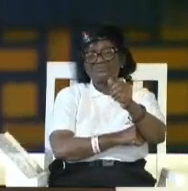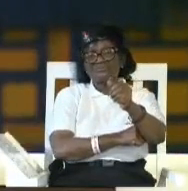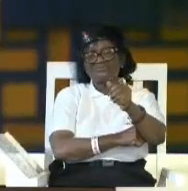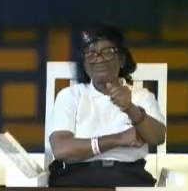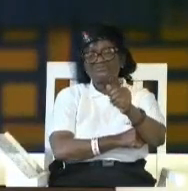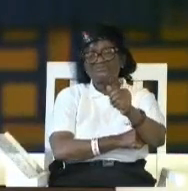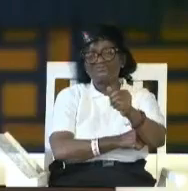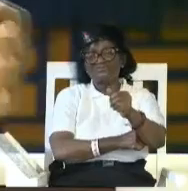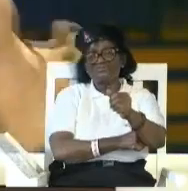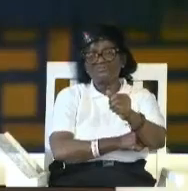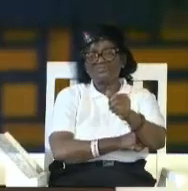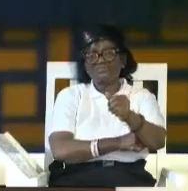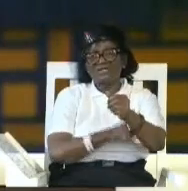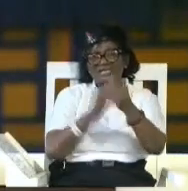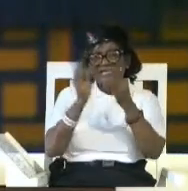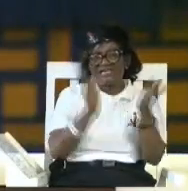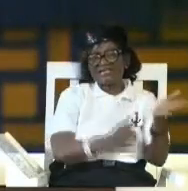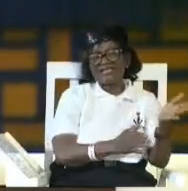dodge the walls,